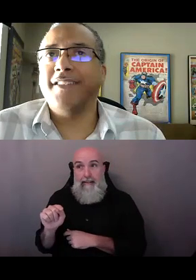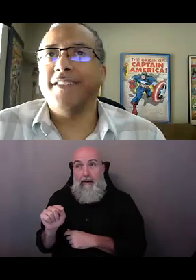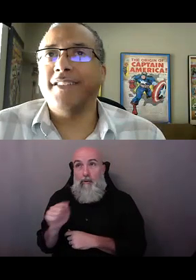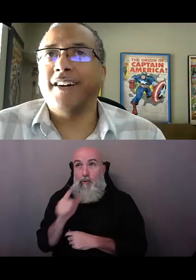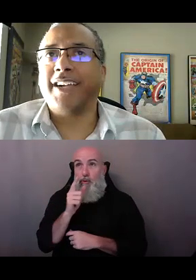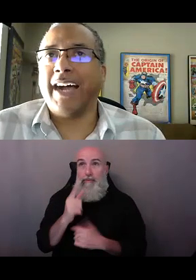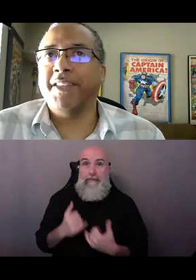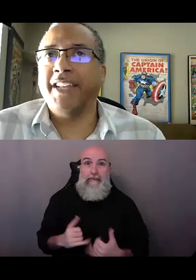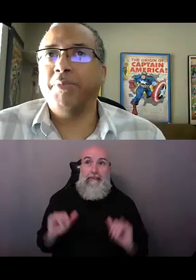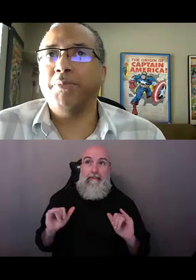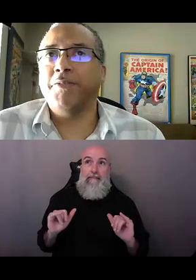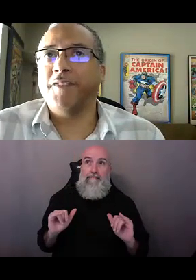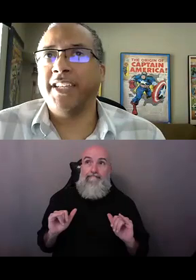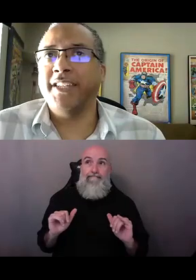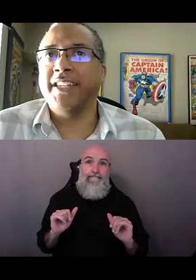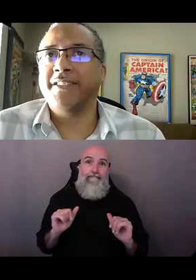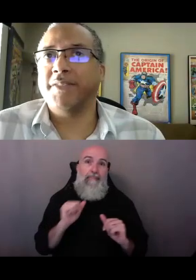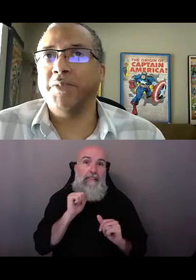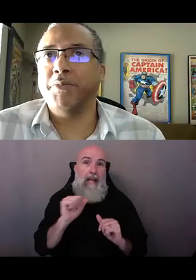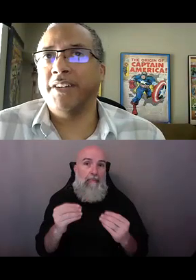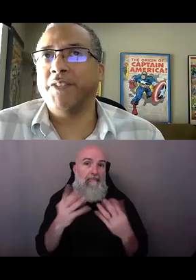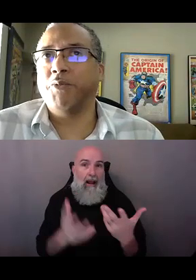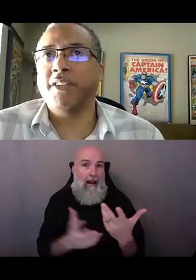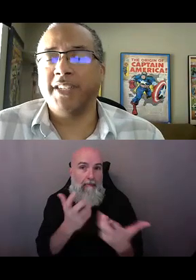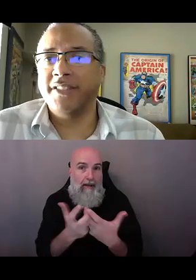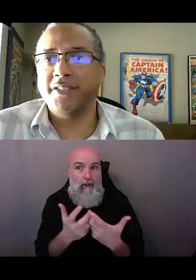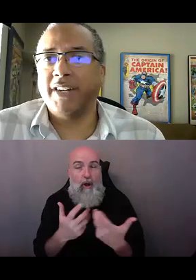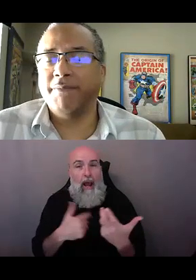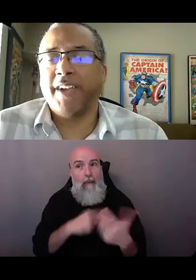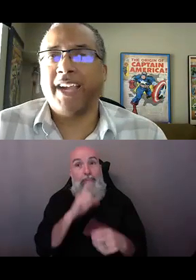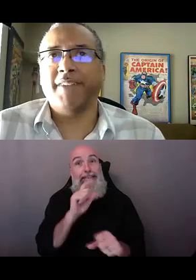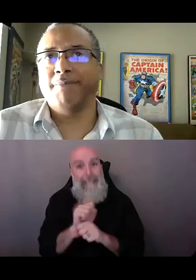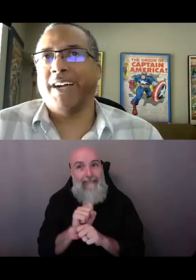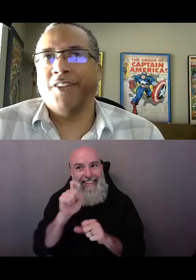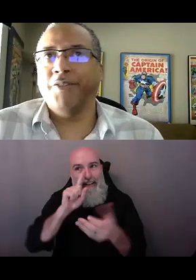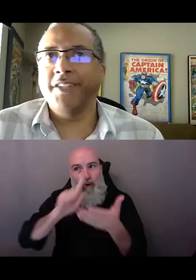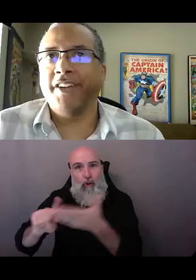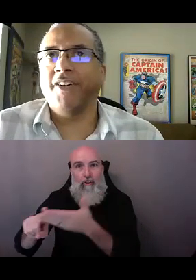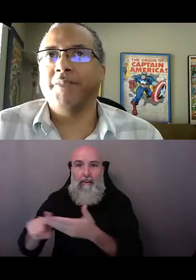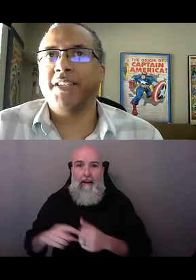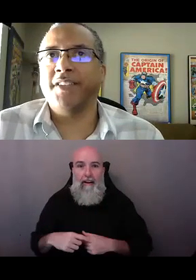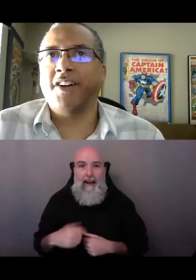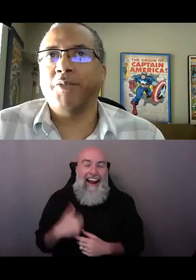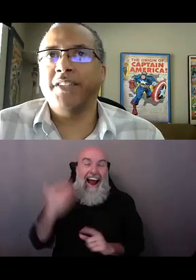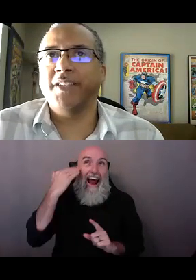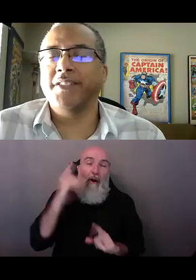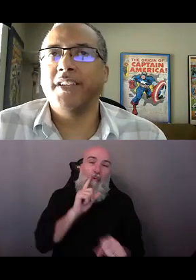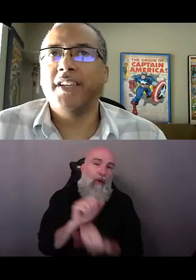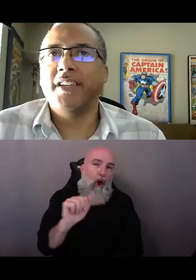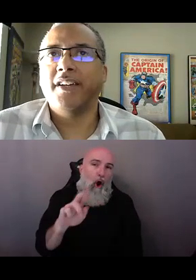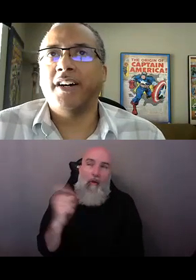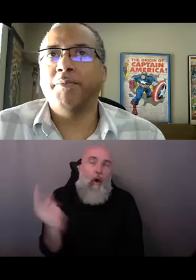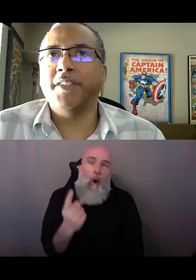not accommodating people fully, and that's something we would definitely want to look into. In fact, I know it there are, because there always